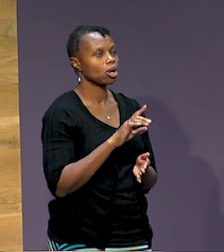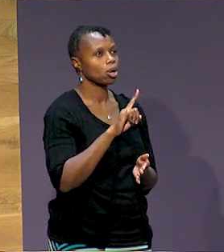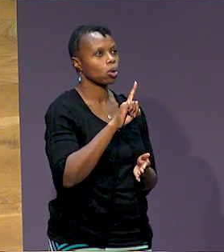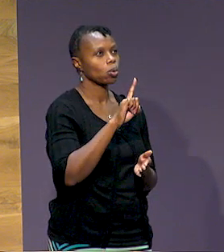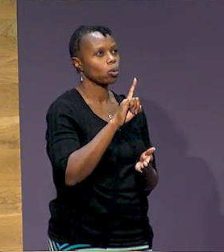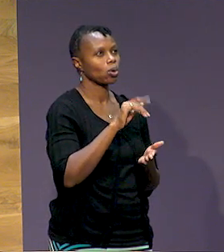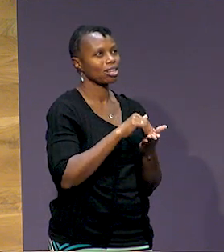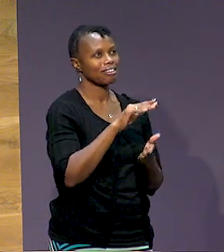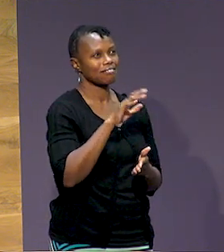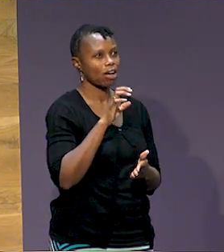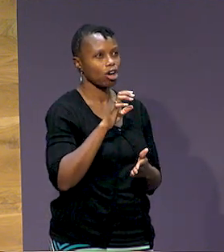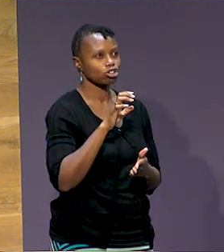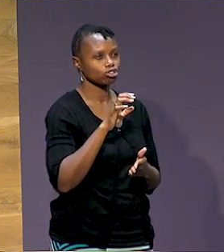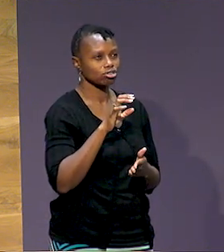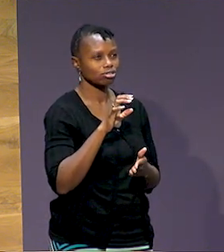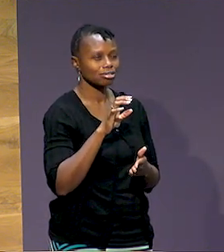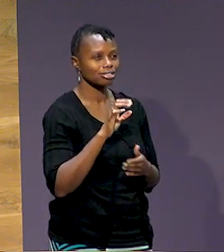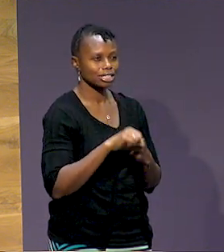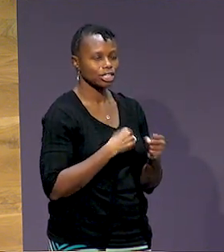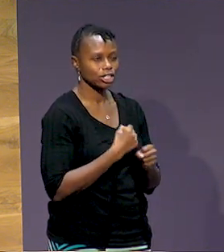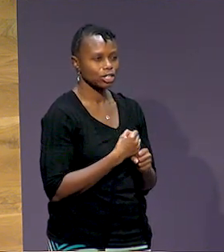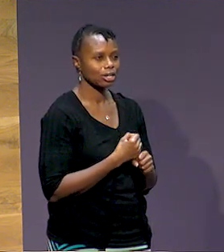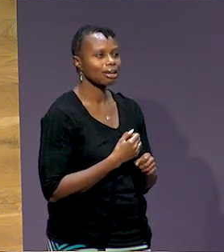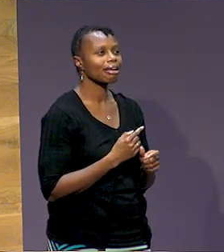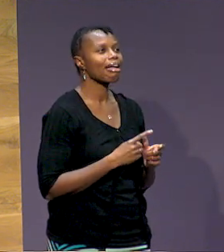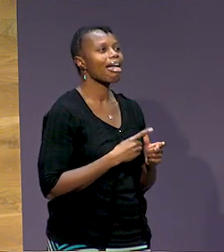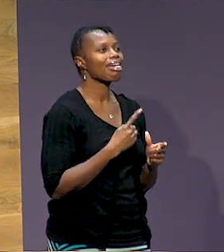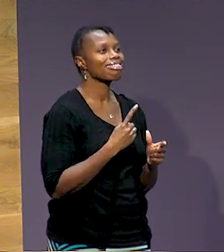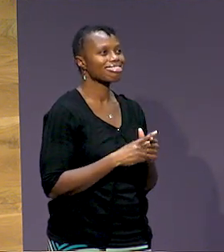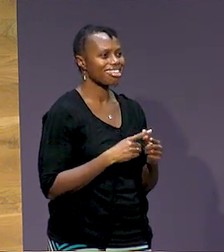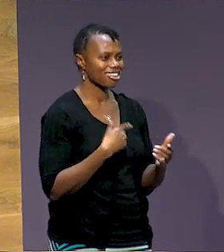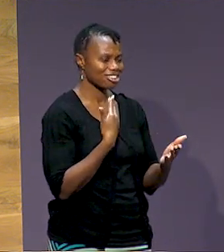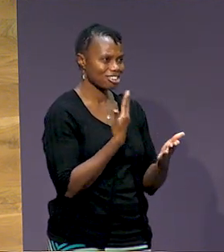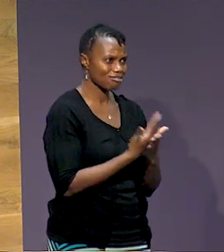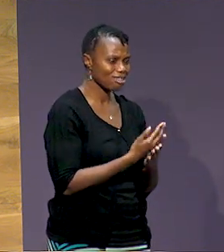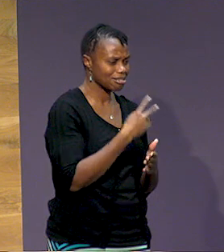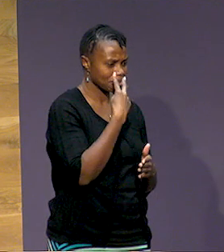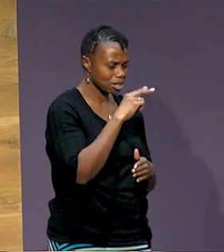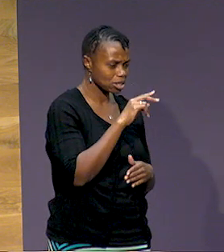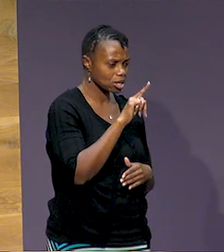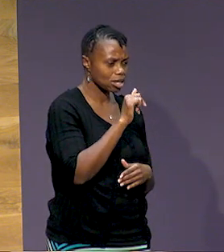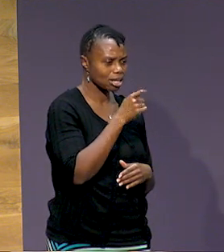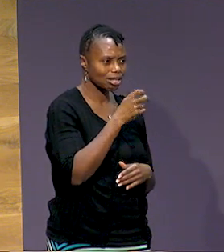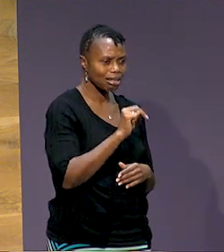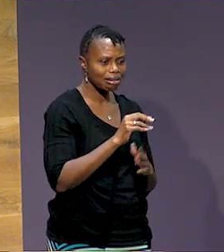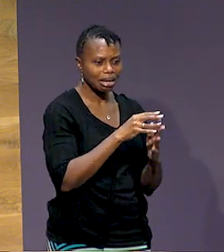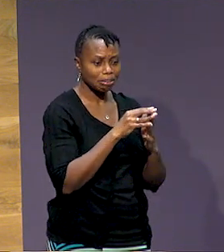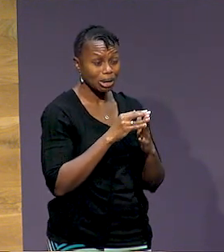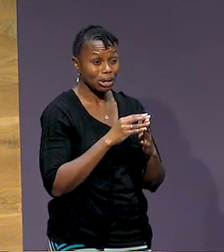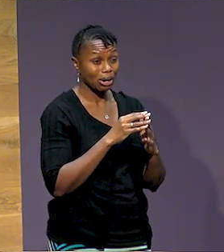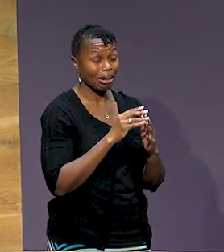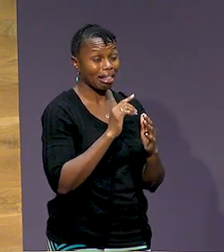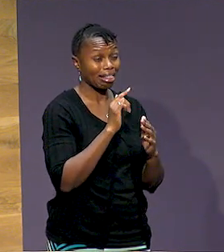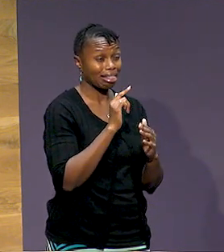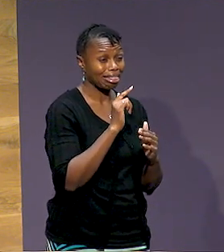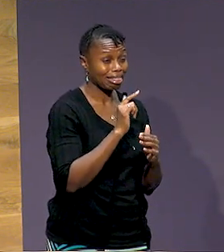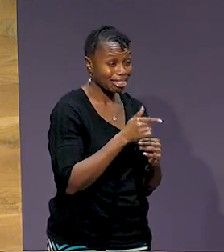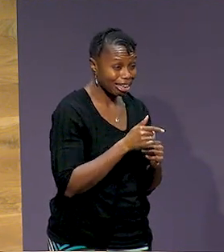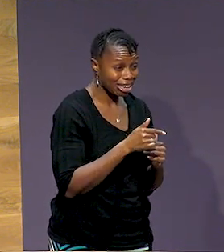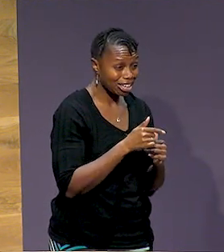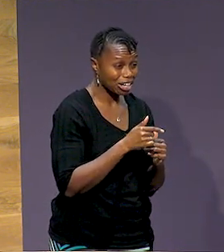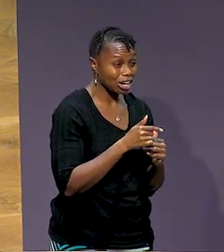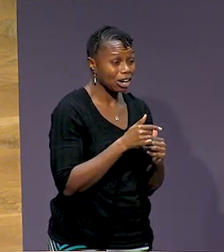until 1800s, it was when it started to arrive to Mexico and Latin America, but yet people didn't have access to that Bible until